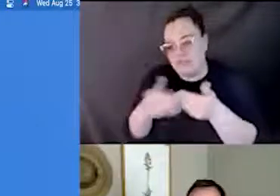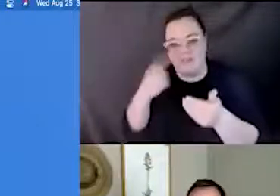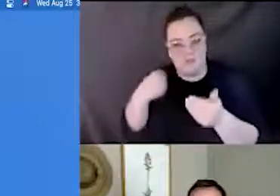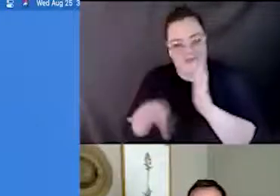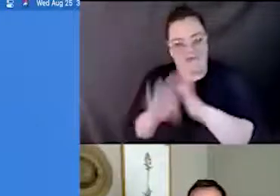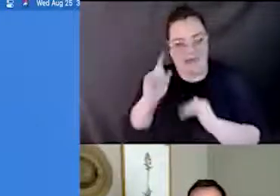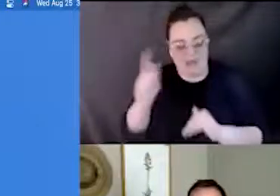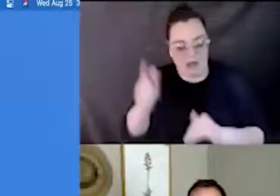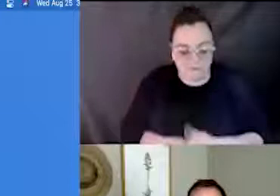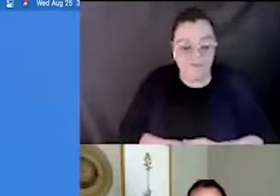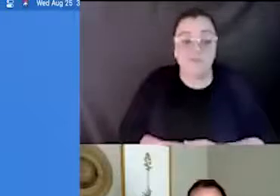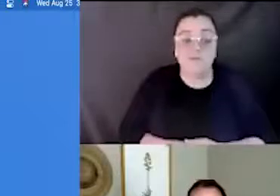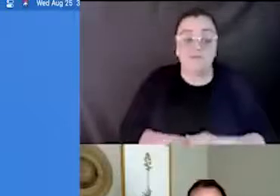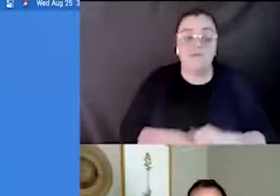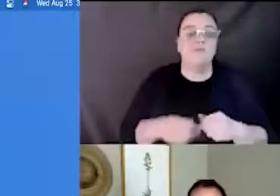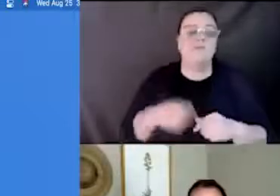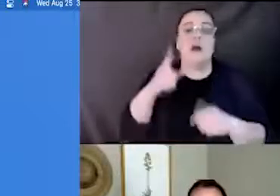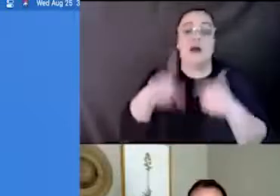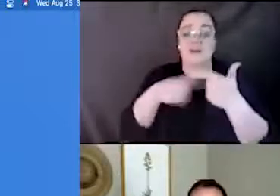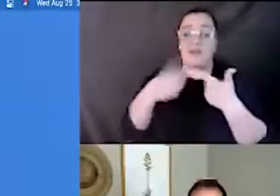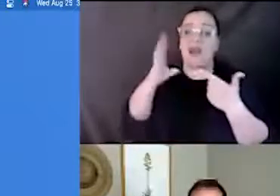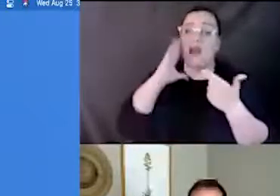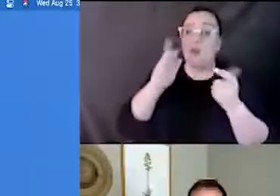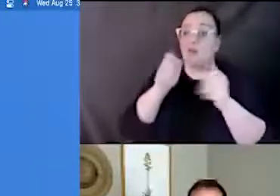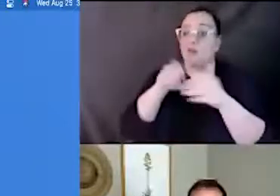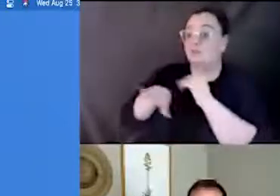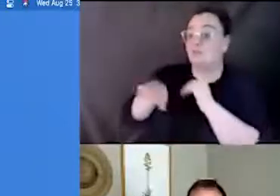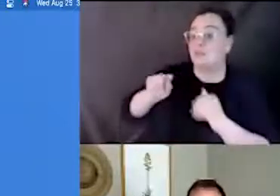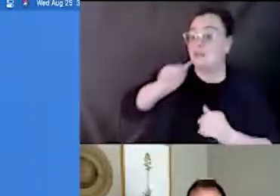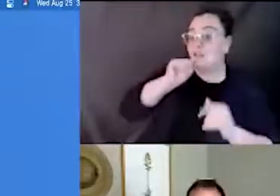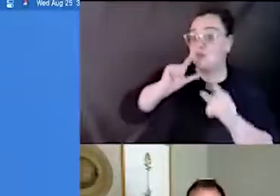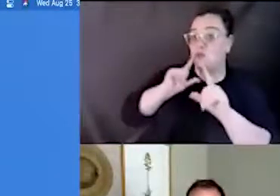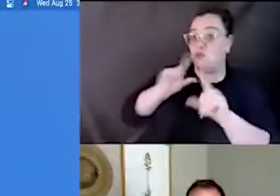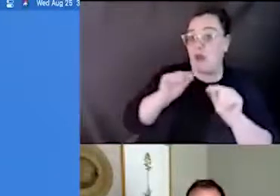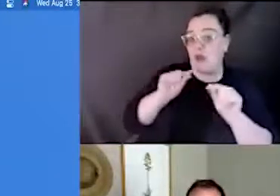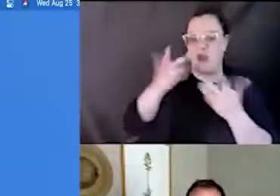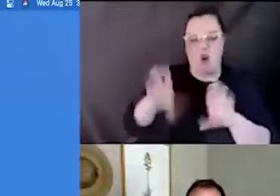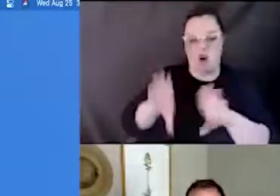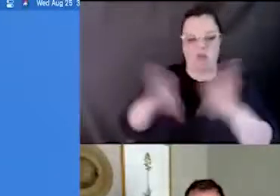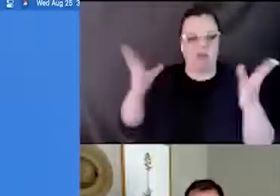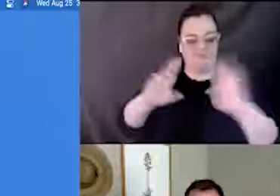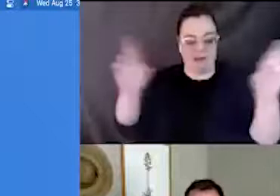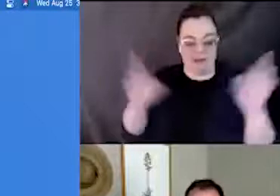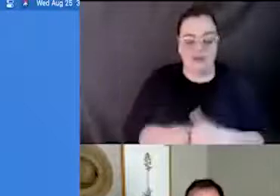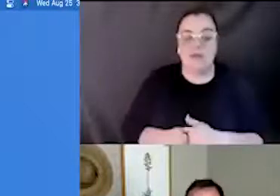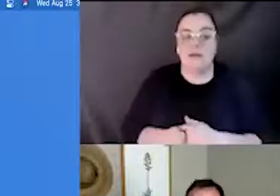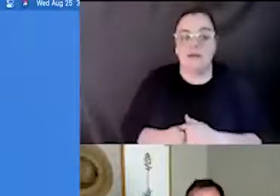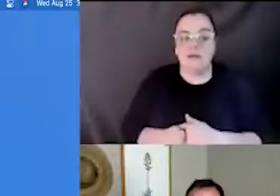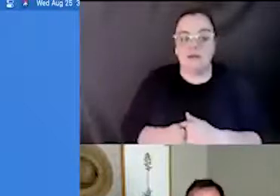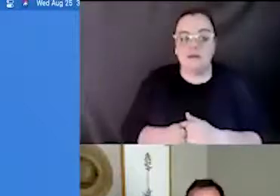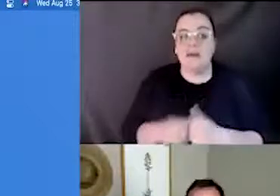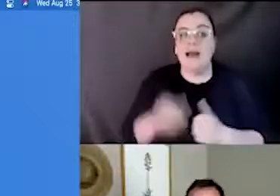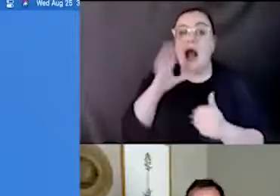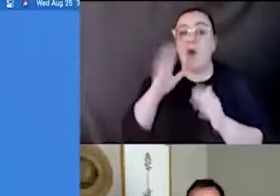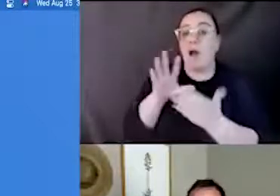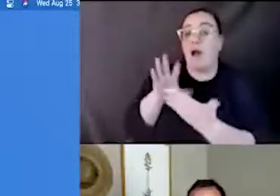as. And then I'm just going to go over to our Twitter account, which I already have open. And I'm just going to paste the